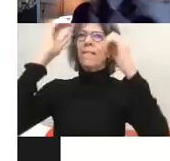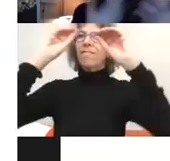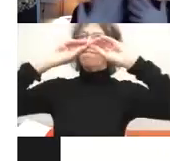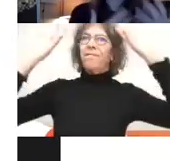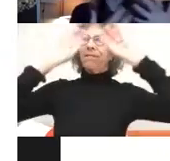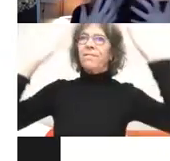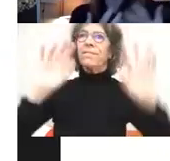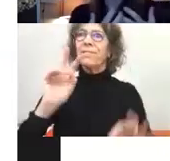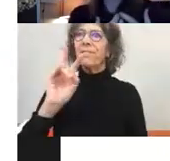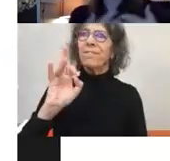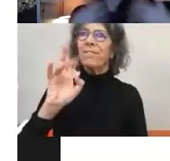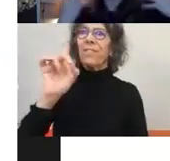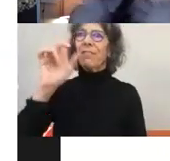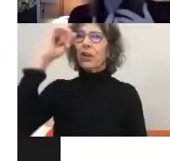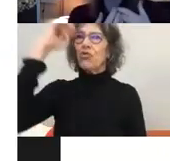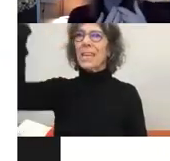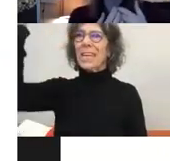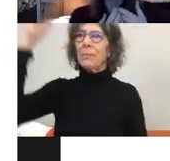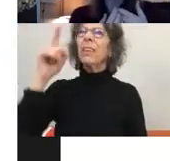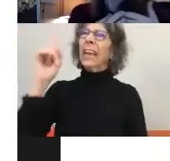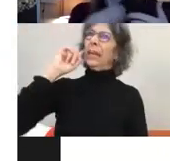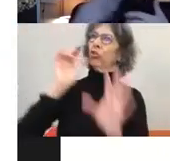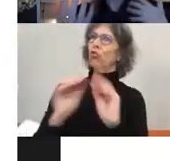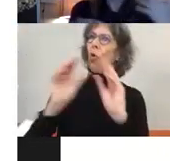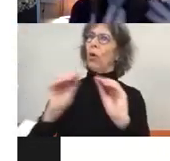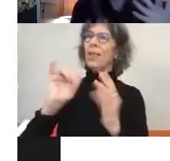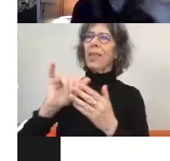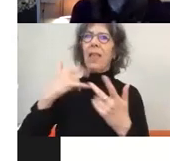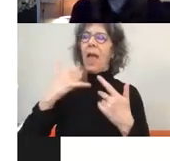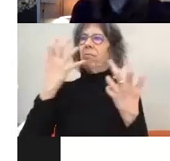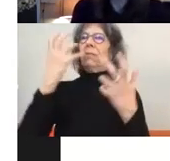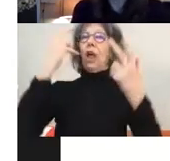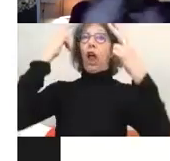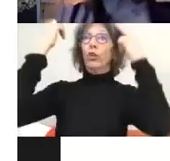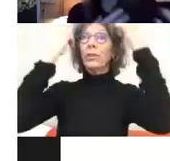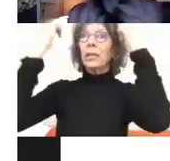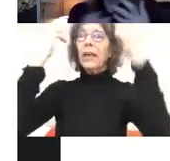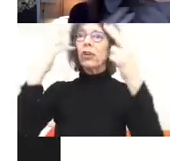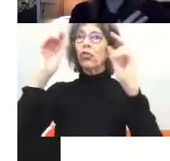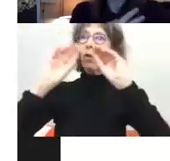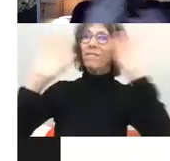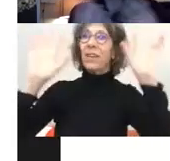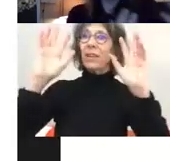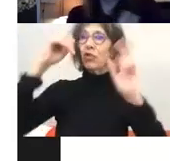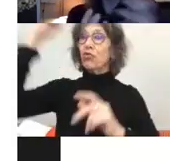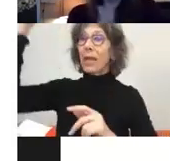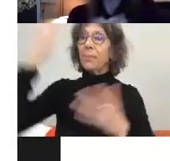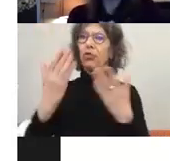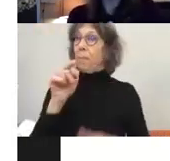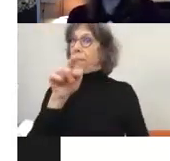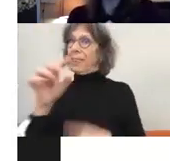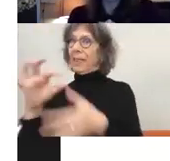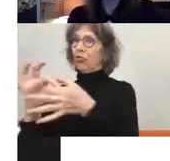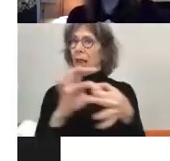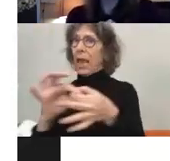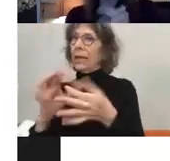they talk about these vivid dreams and hallucination. So maybe this is related to each other, maybe they are not related.